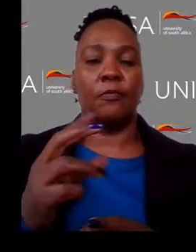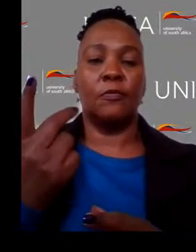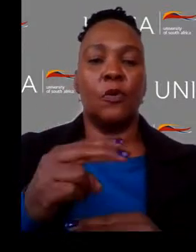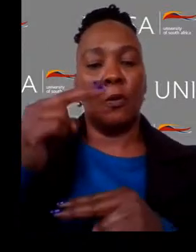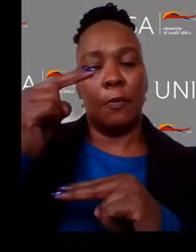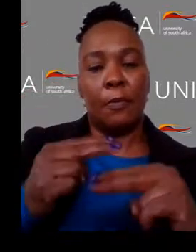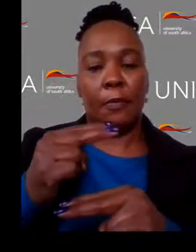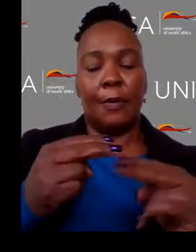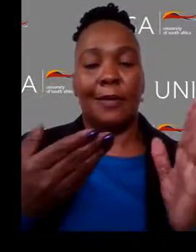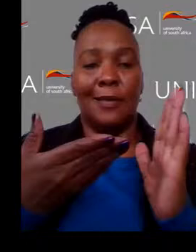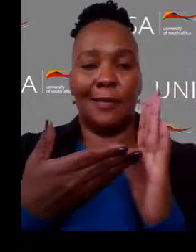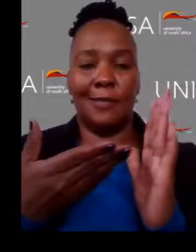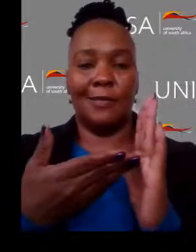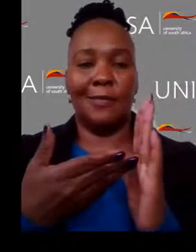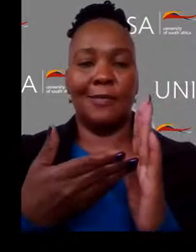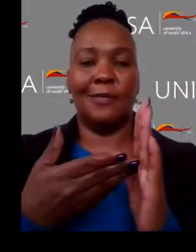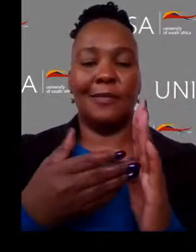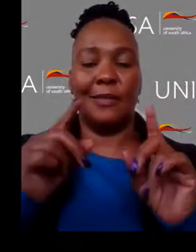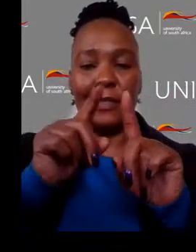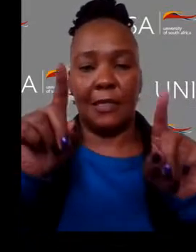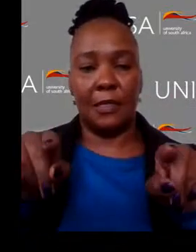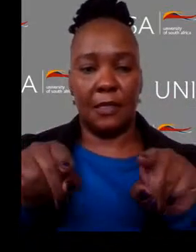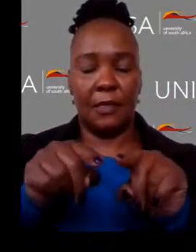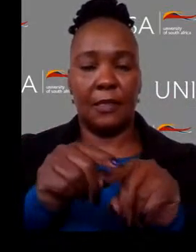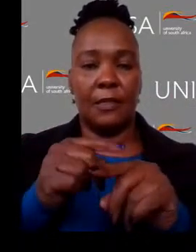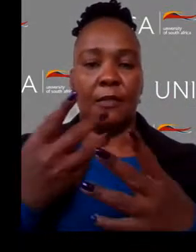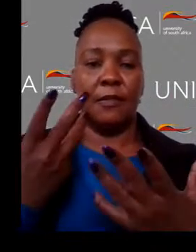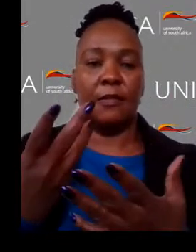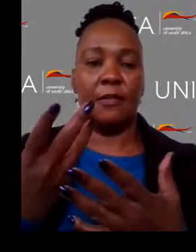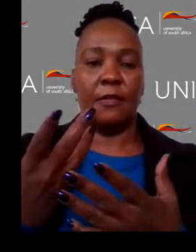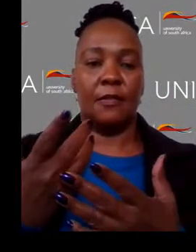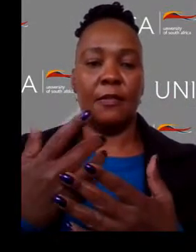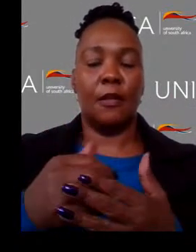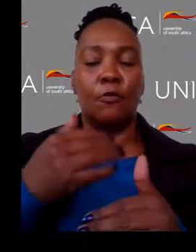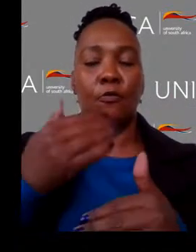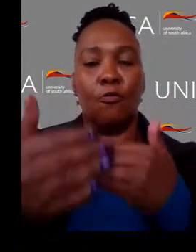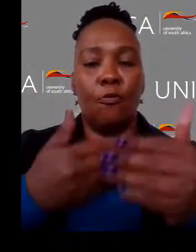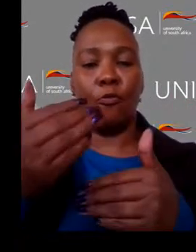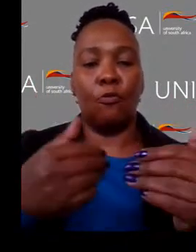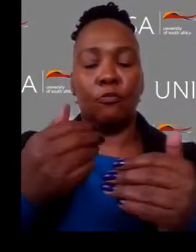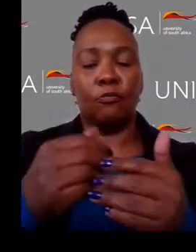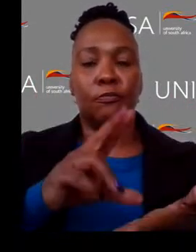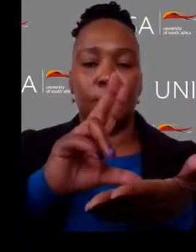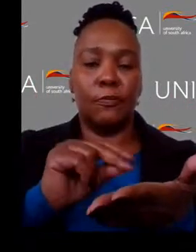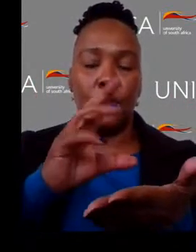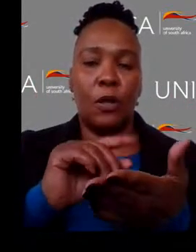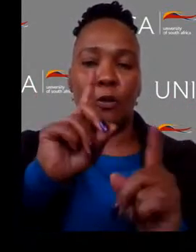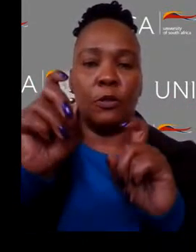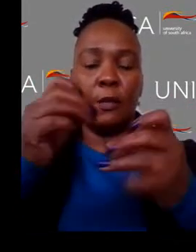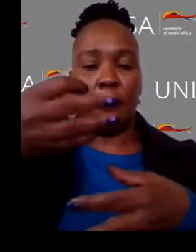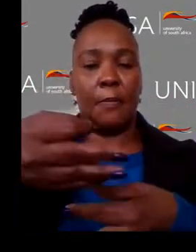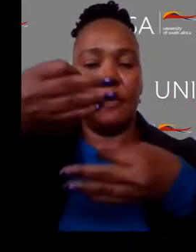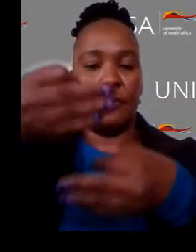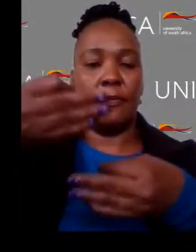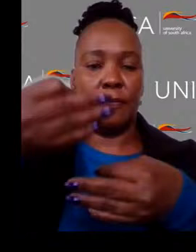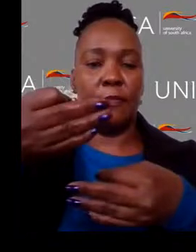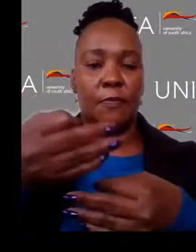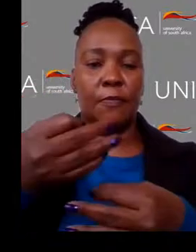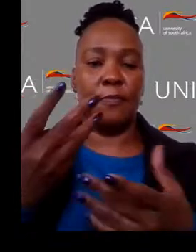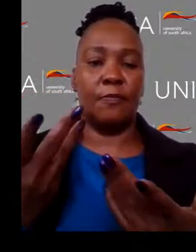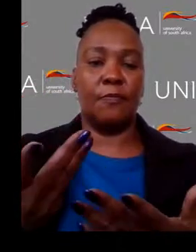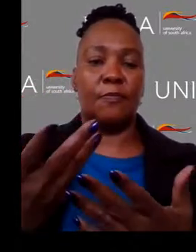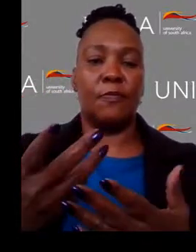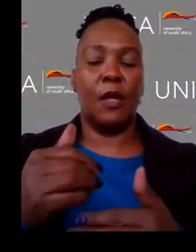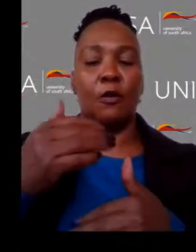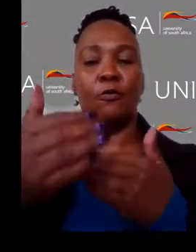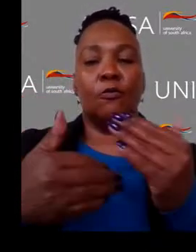this. And then you can basically go download the question paper. Or if it's a quiz, you continue